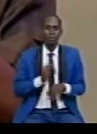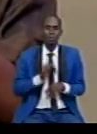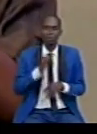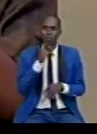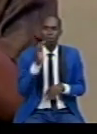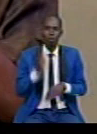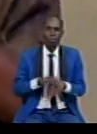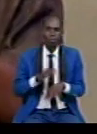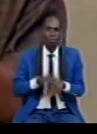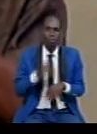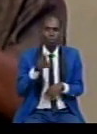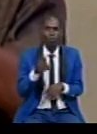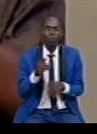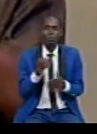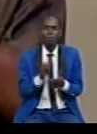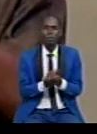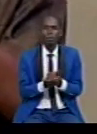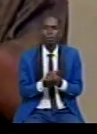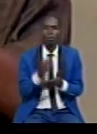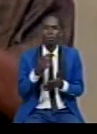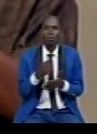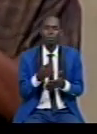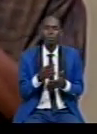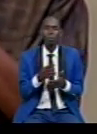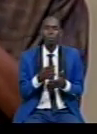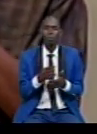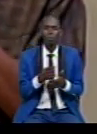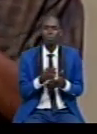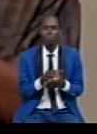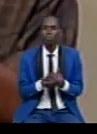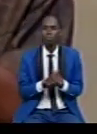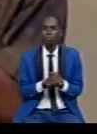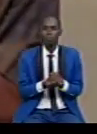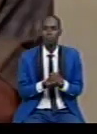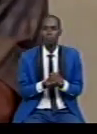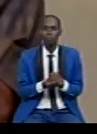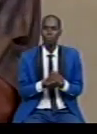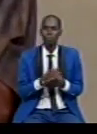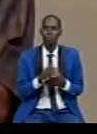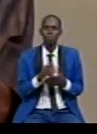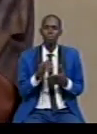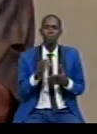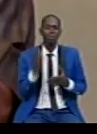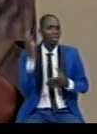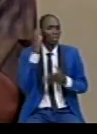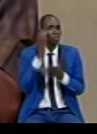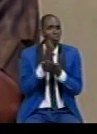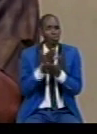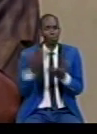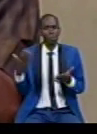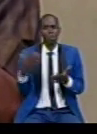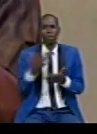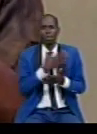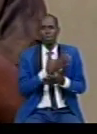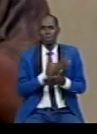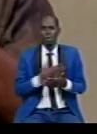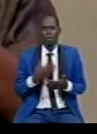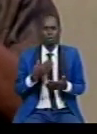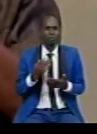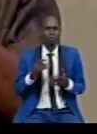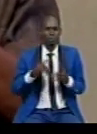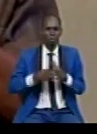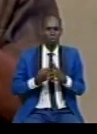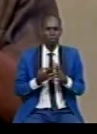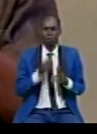did I not tell you that when we are doing my own, I will do your own? I was touched. And the way I was not on myself